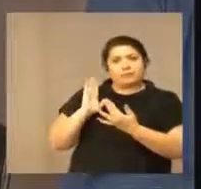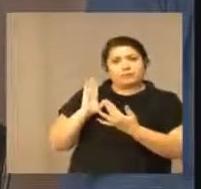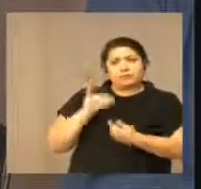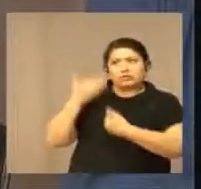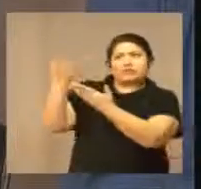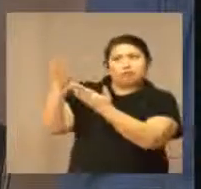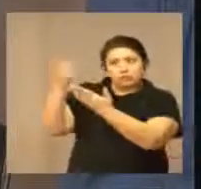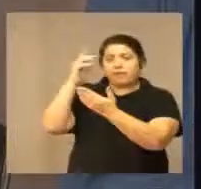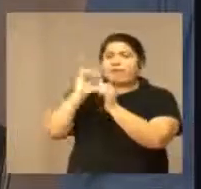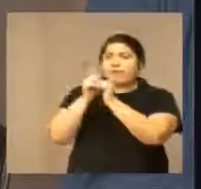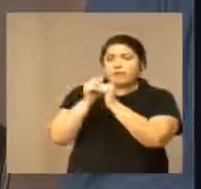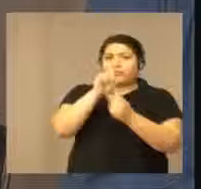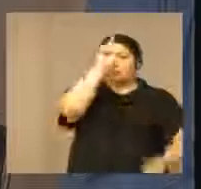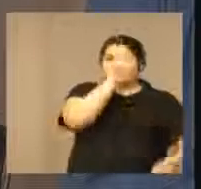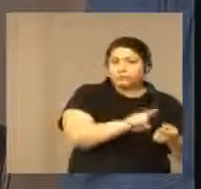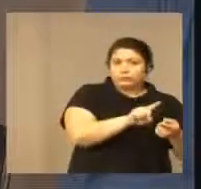these problems.